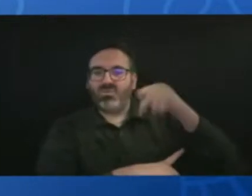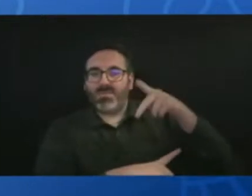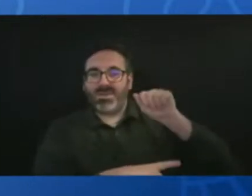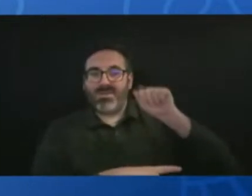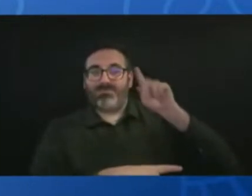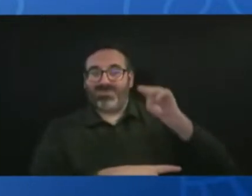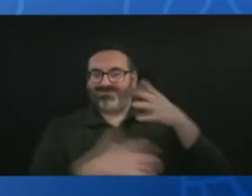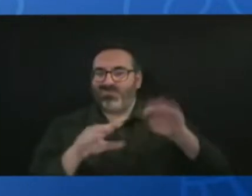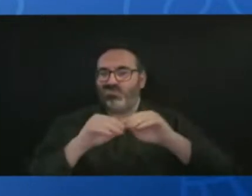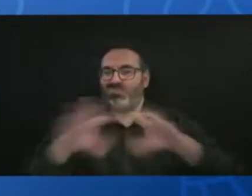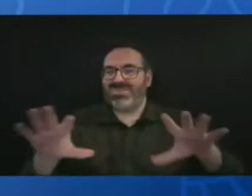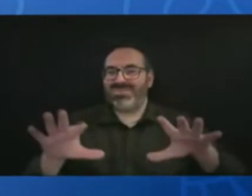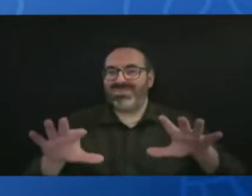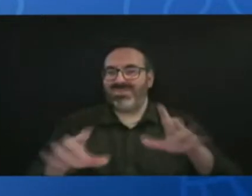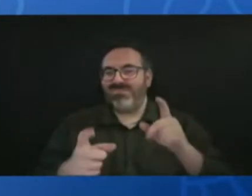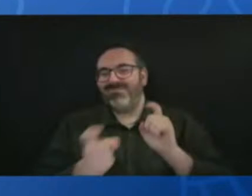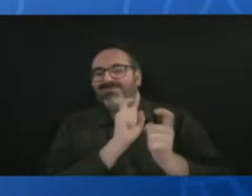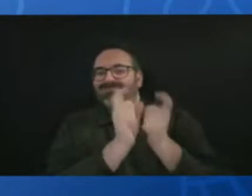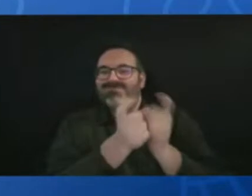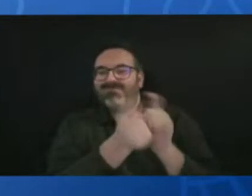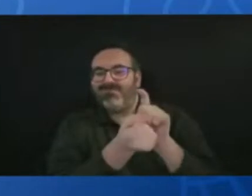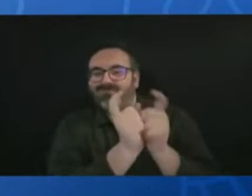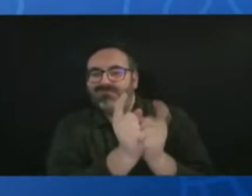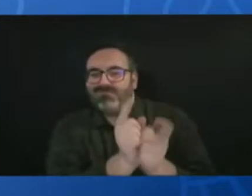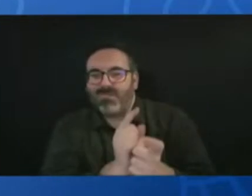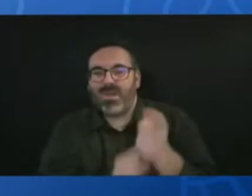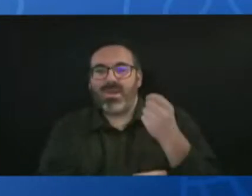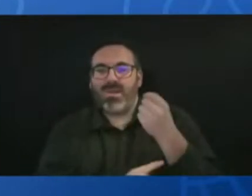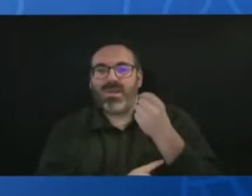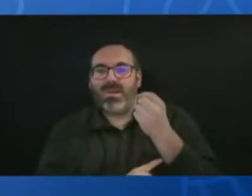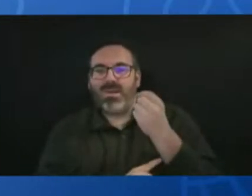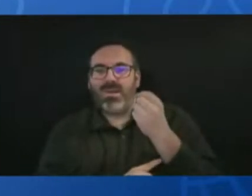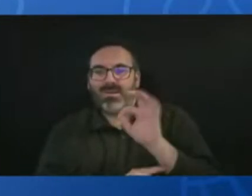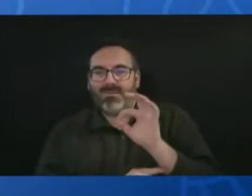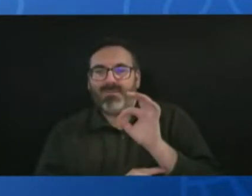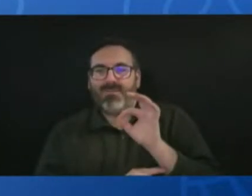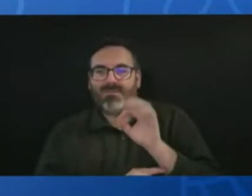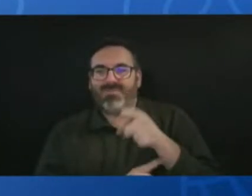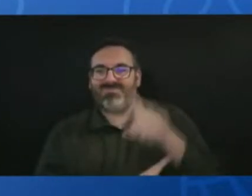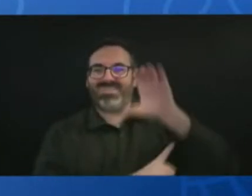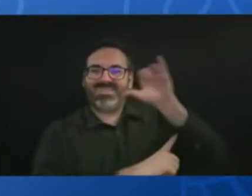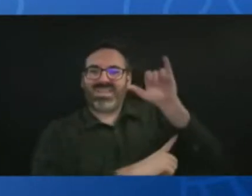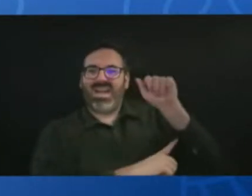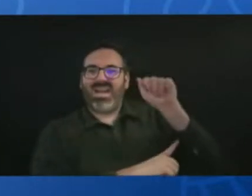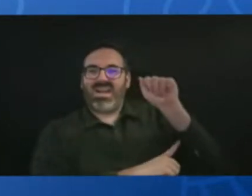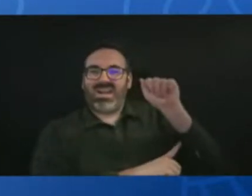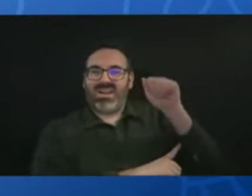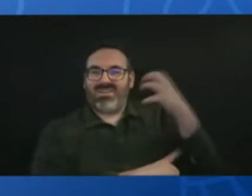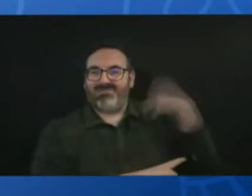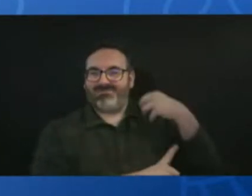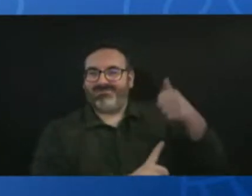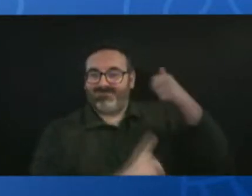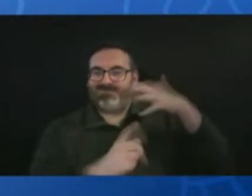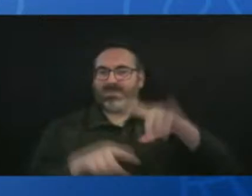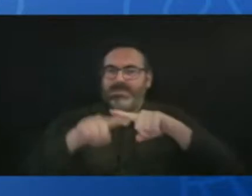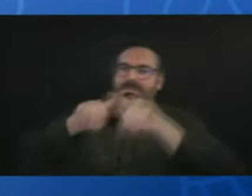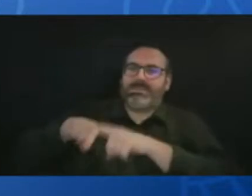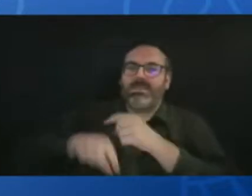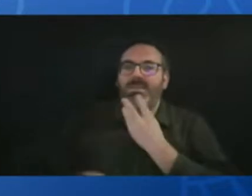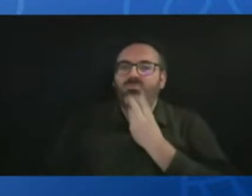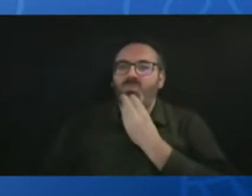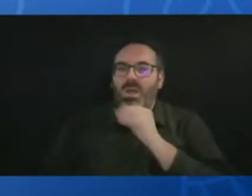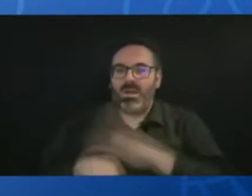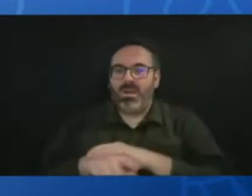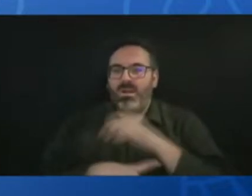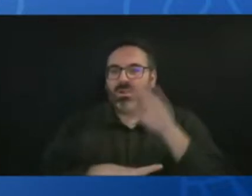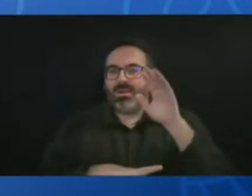Angleton, the CIA counterintelligence chief, had relied on Israelis as part of his intelligence gathering operations, which